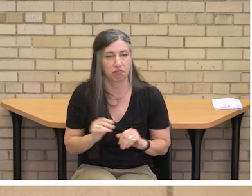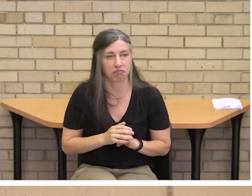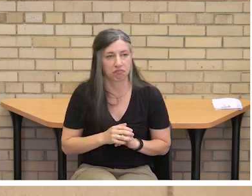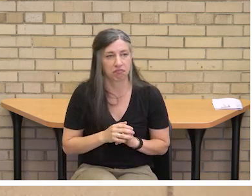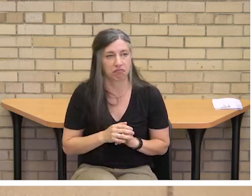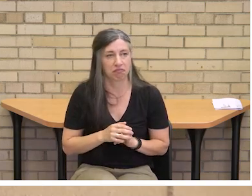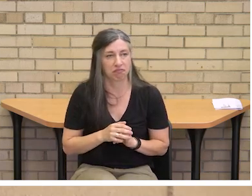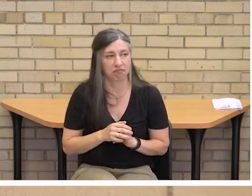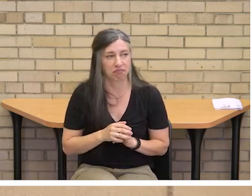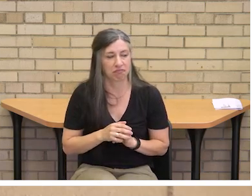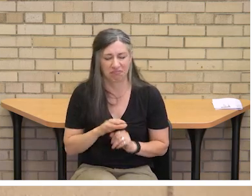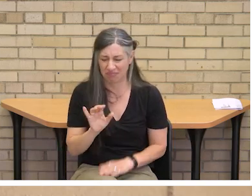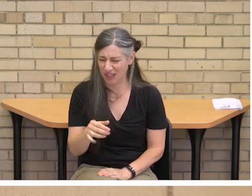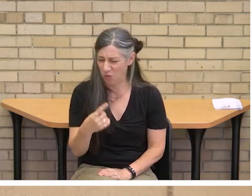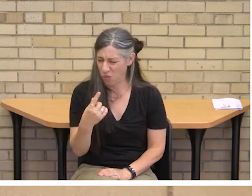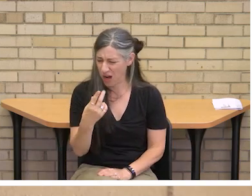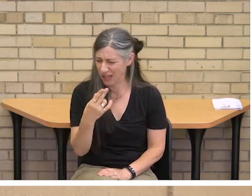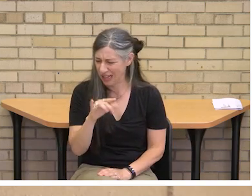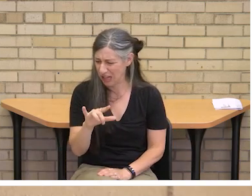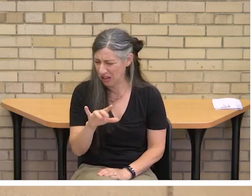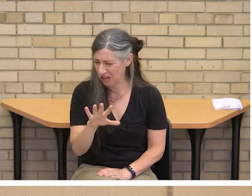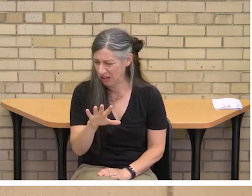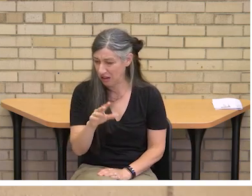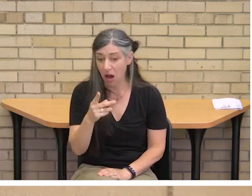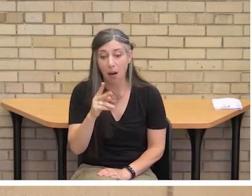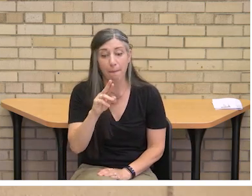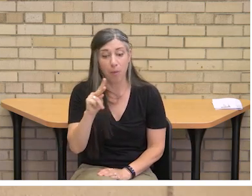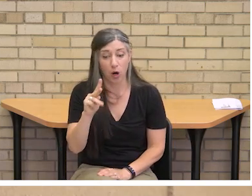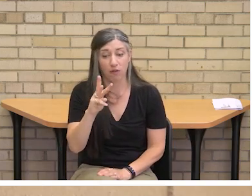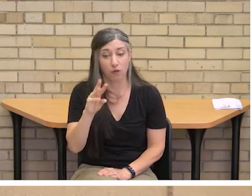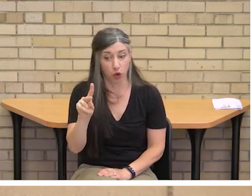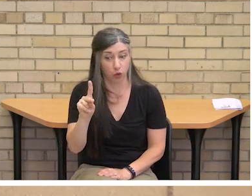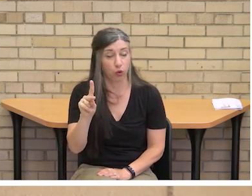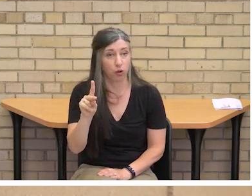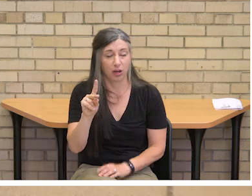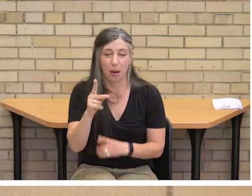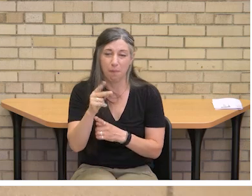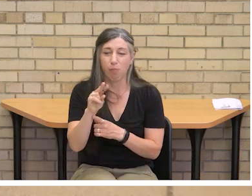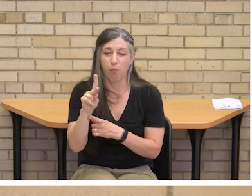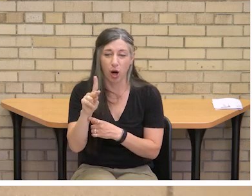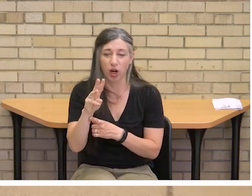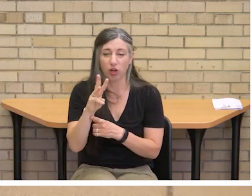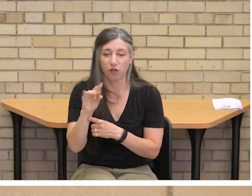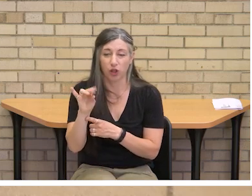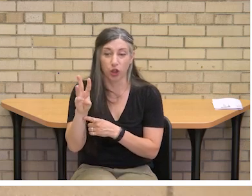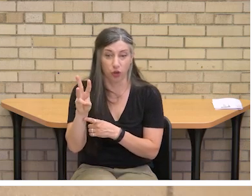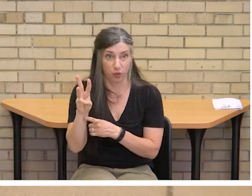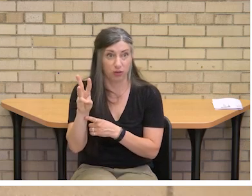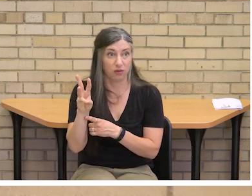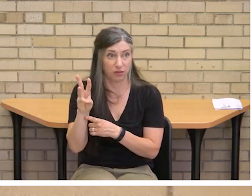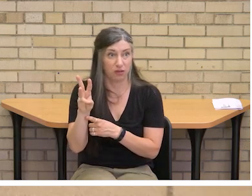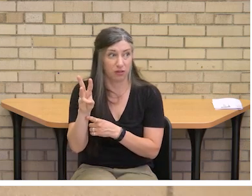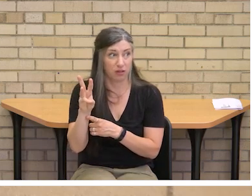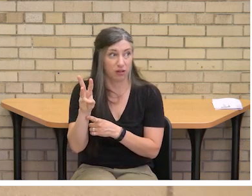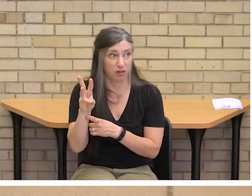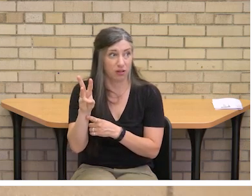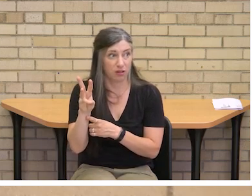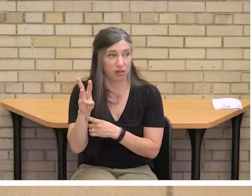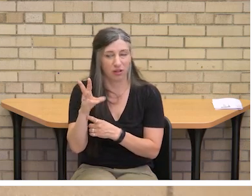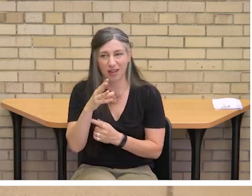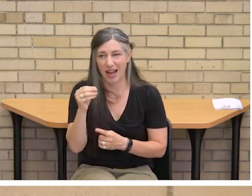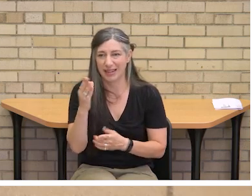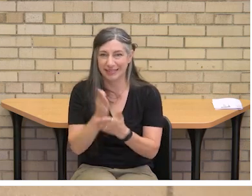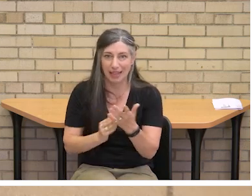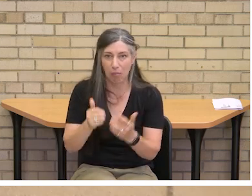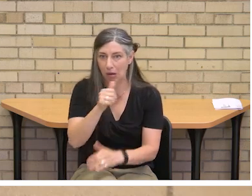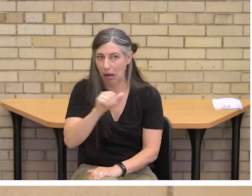along, sorry, what's that street there? Parkview. It's steep grades, and there's been